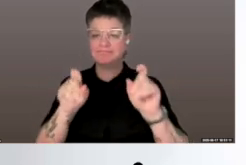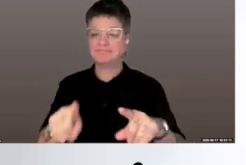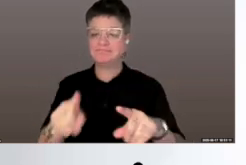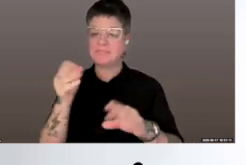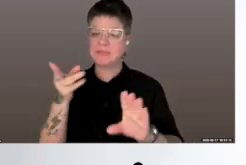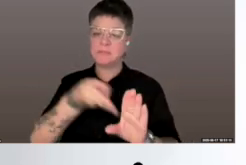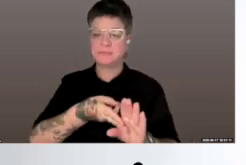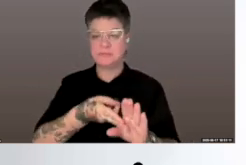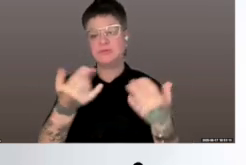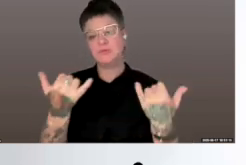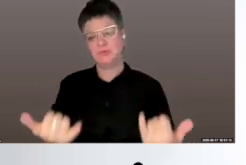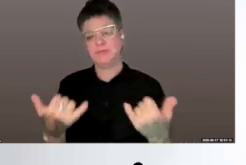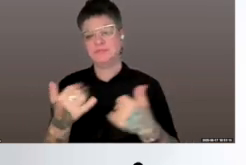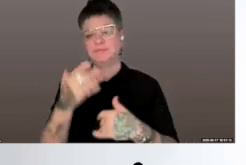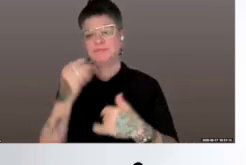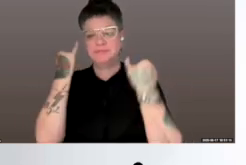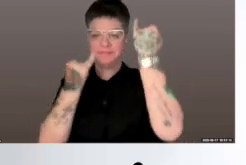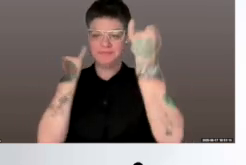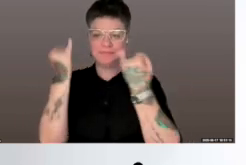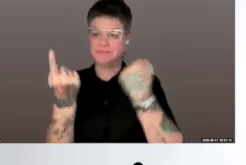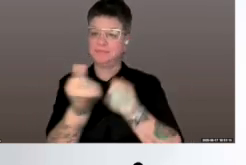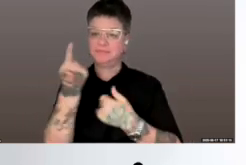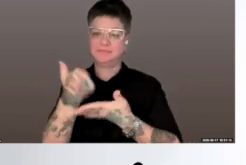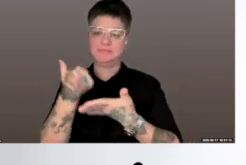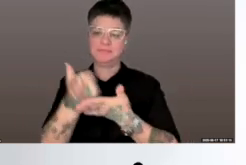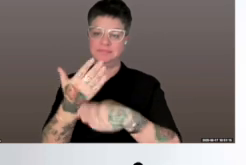comments or ideas that the public might have.